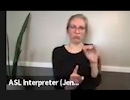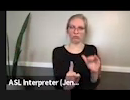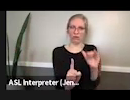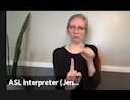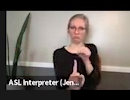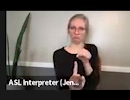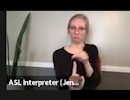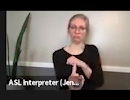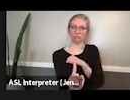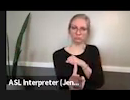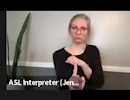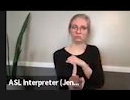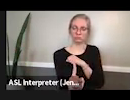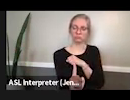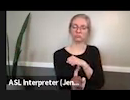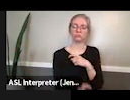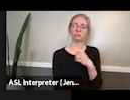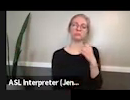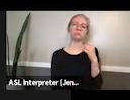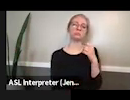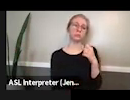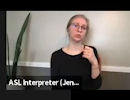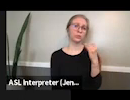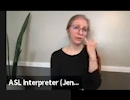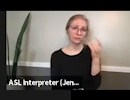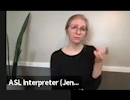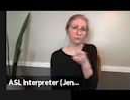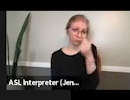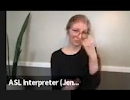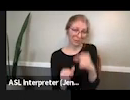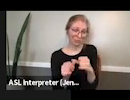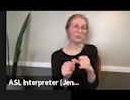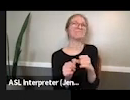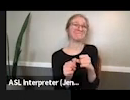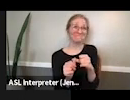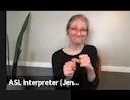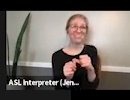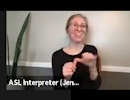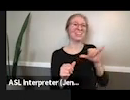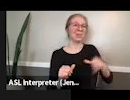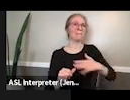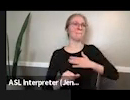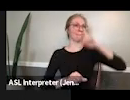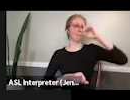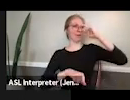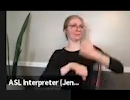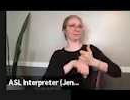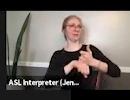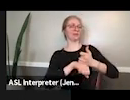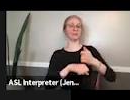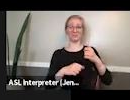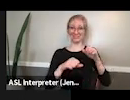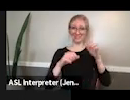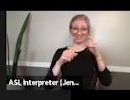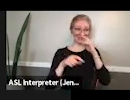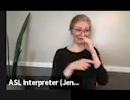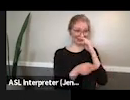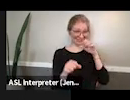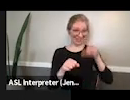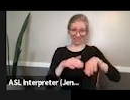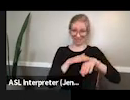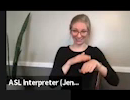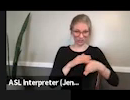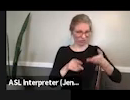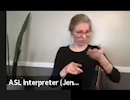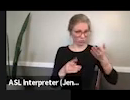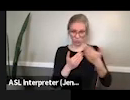that if we can remember this and take this as our mindset, you know, kids can access what's right here. It might make a difference